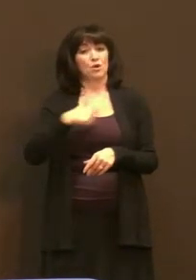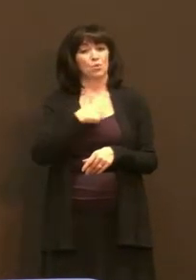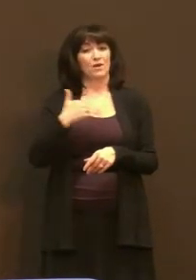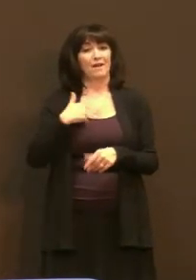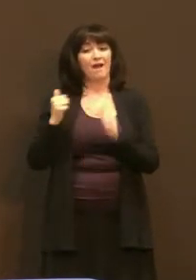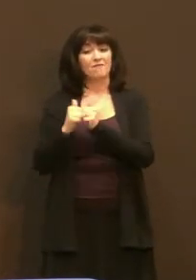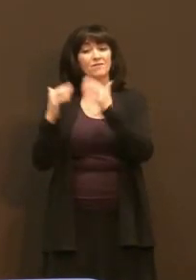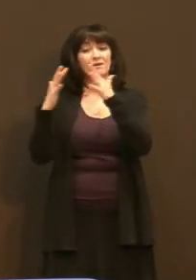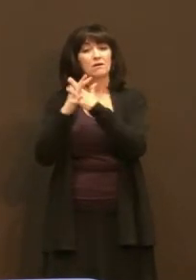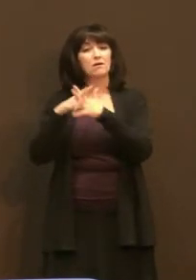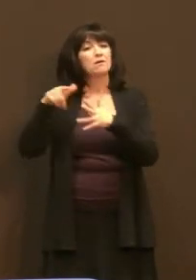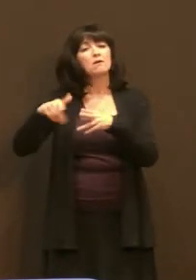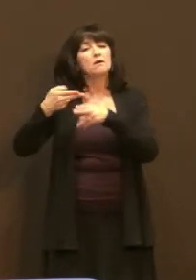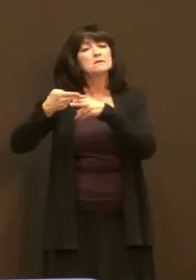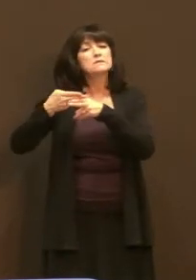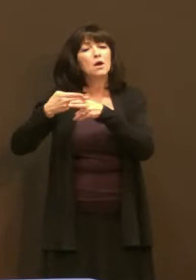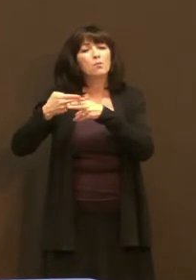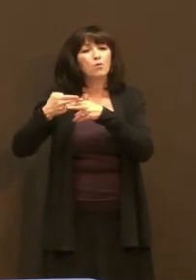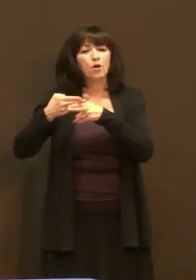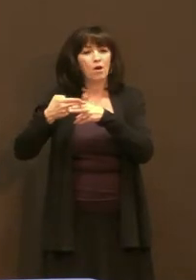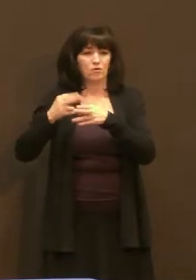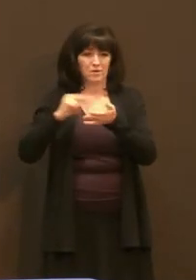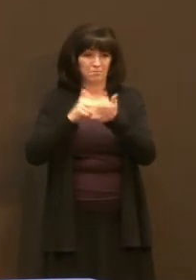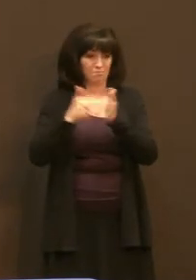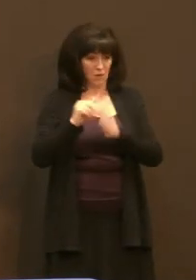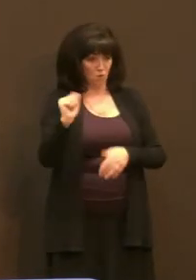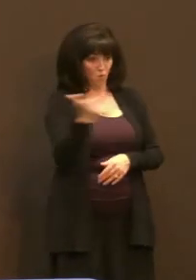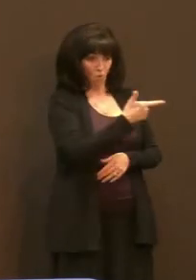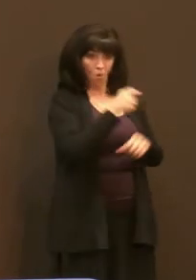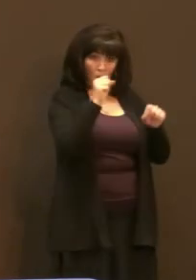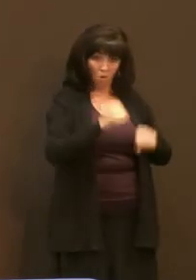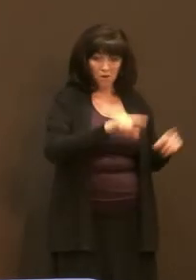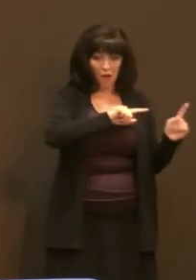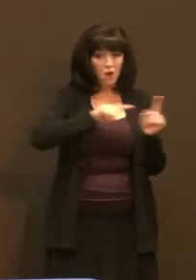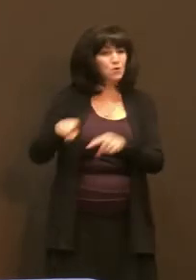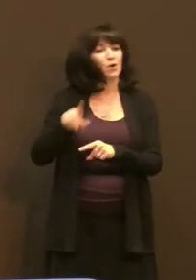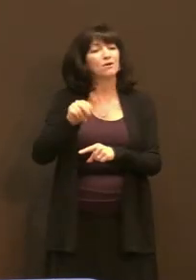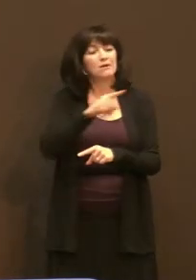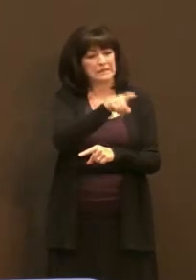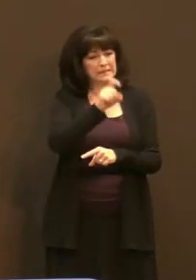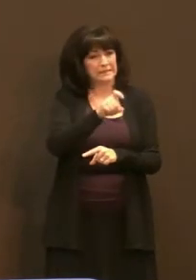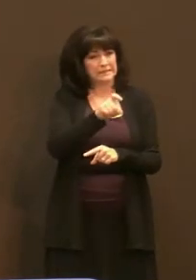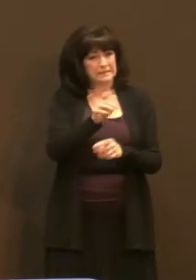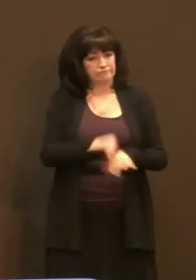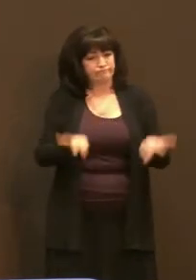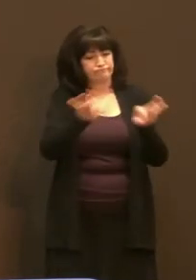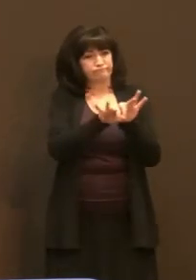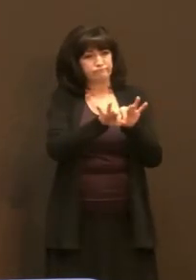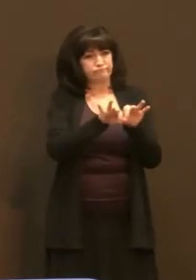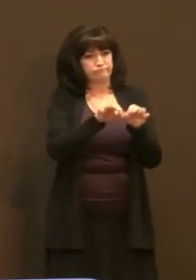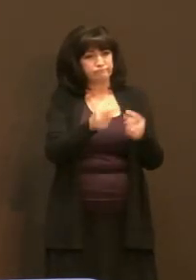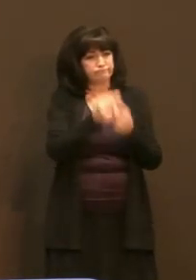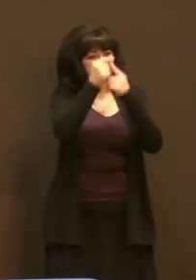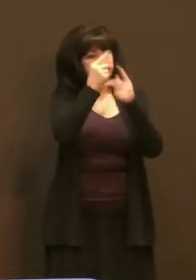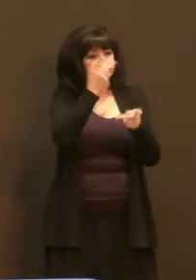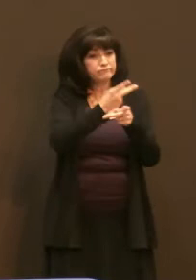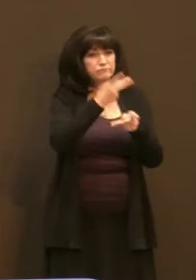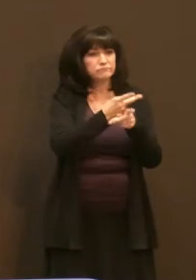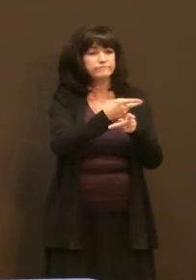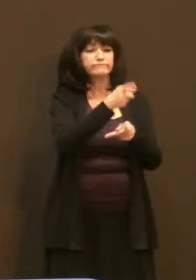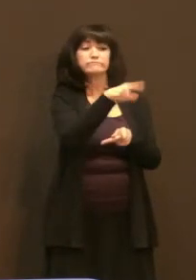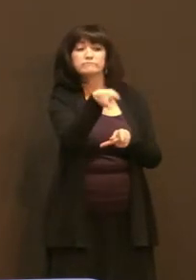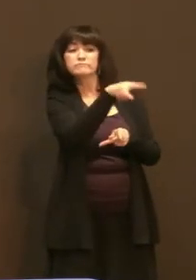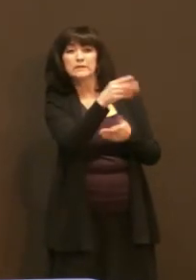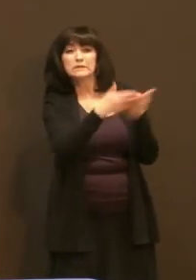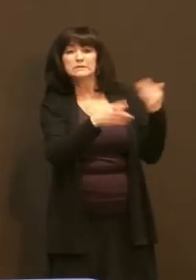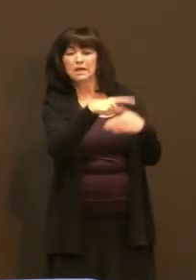or some other type of alternate care facility. So I'm not sure if Dr. Rattay wants to add anything additional. Nope, that was great. Okay. And just the strategy is,